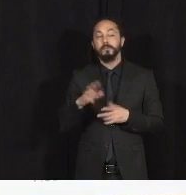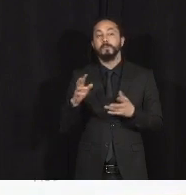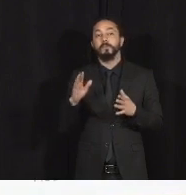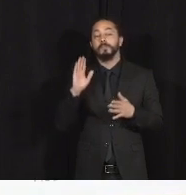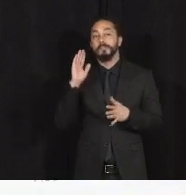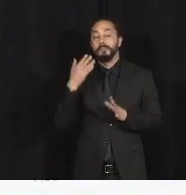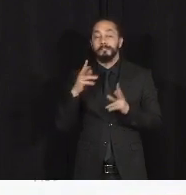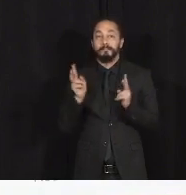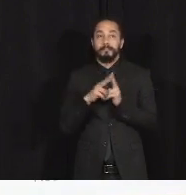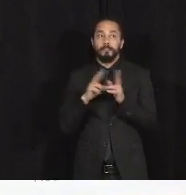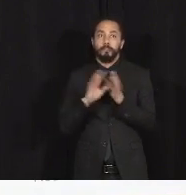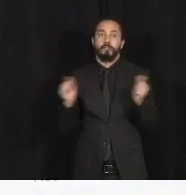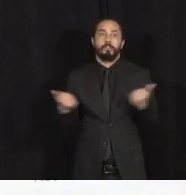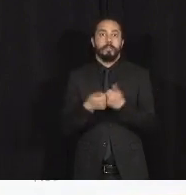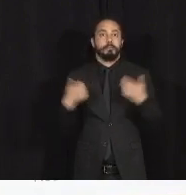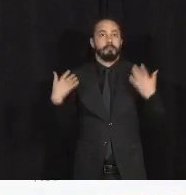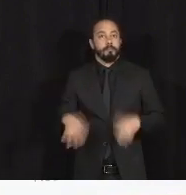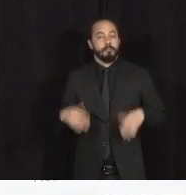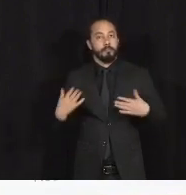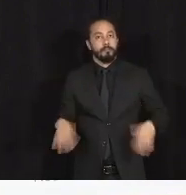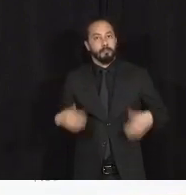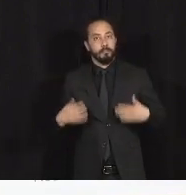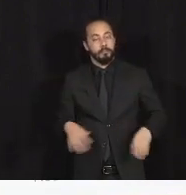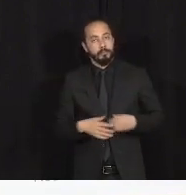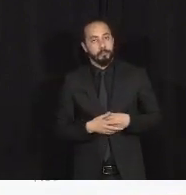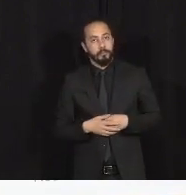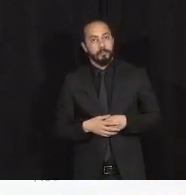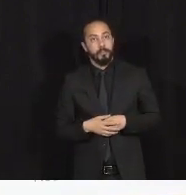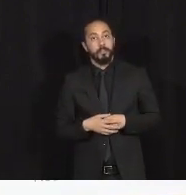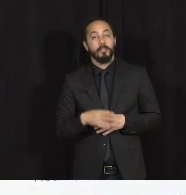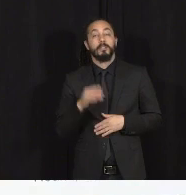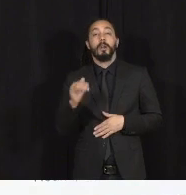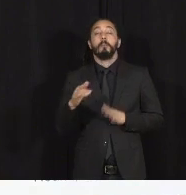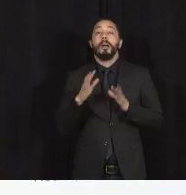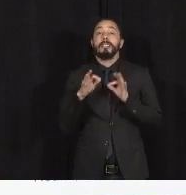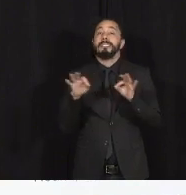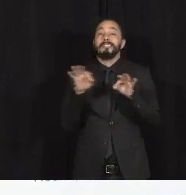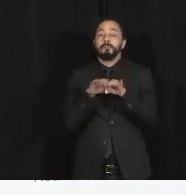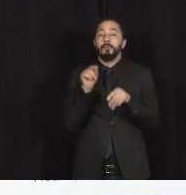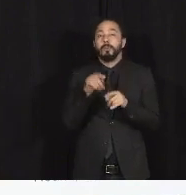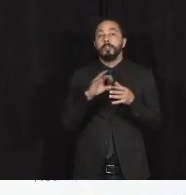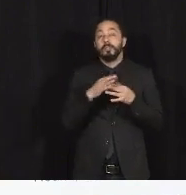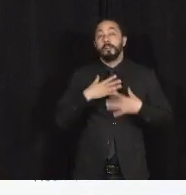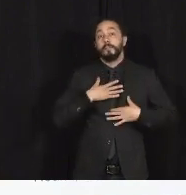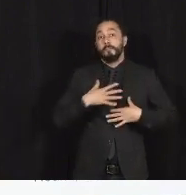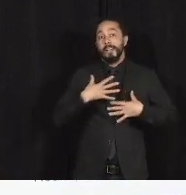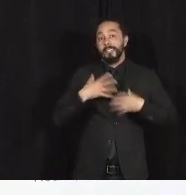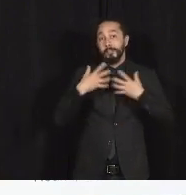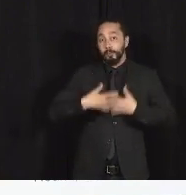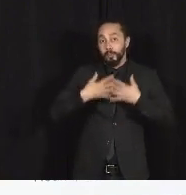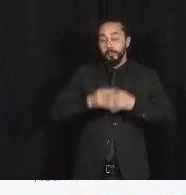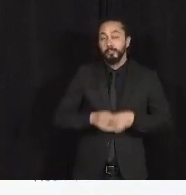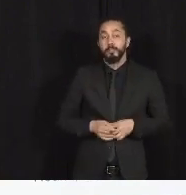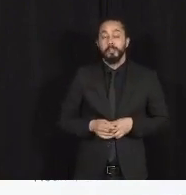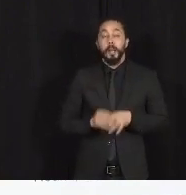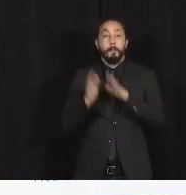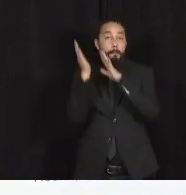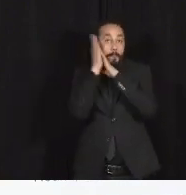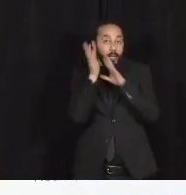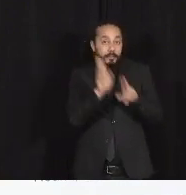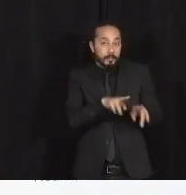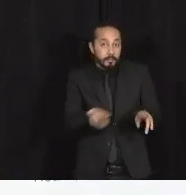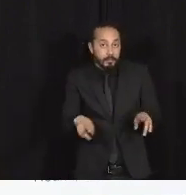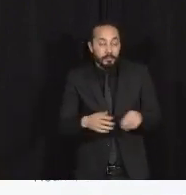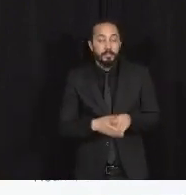I think the key issue is whether we're talking about ventilators, or we're talking about beds, we're talking about the people who are actually working, providing care, or we're talking about